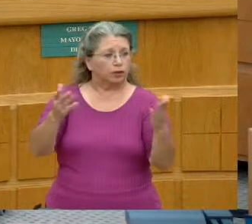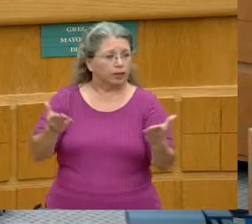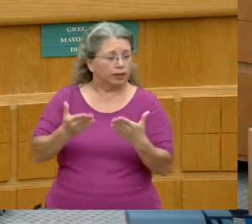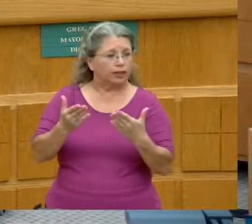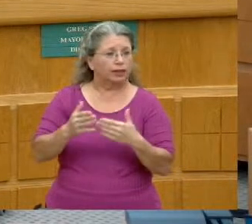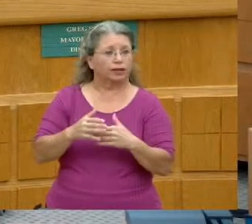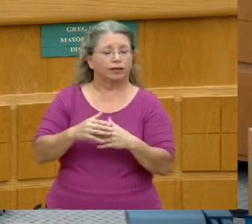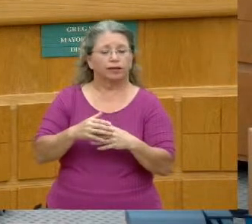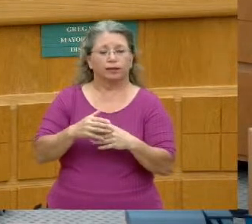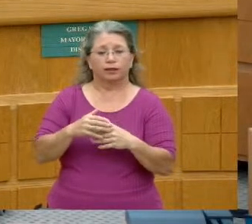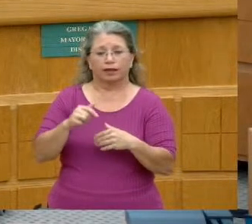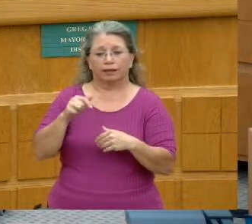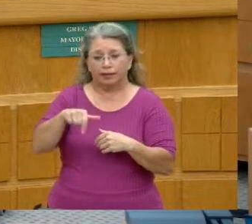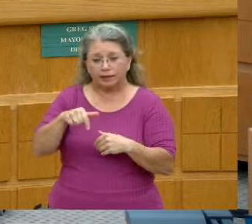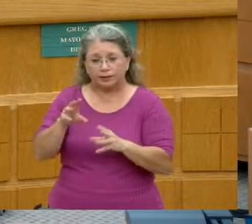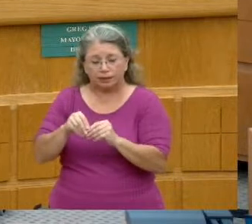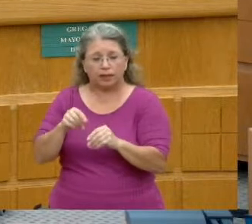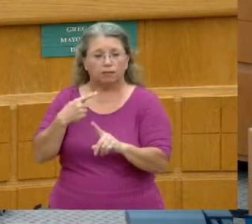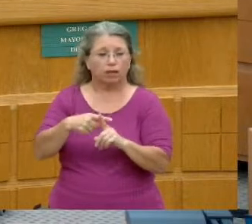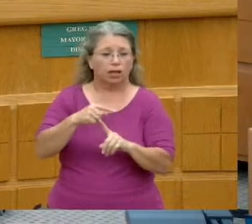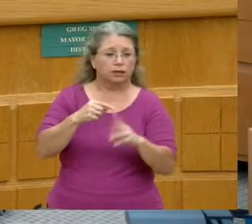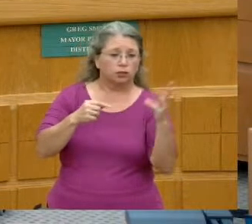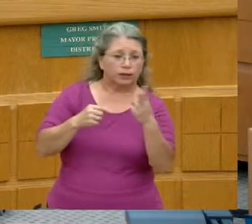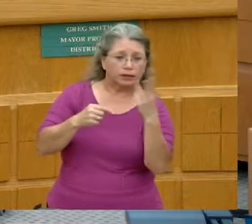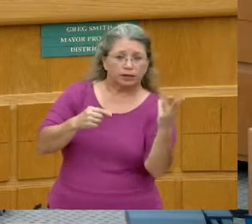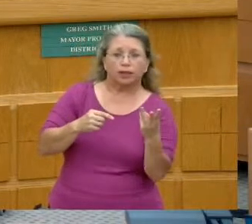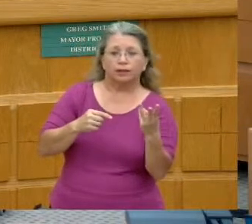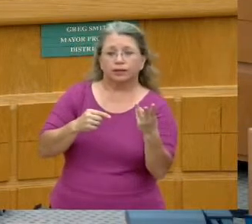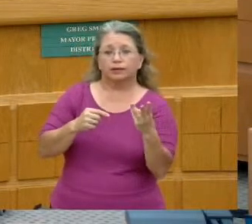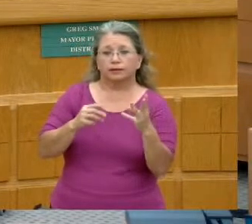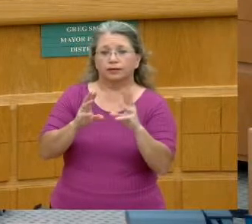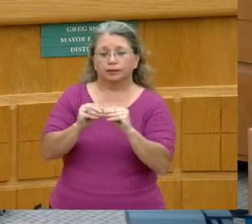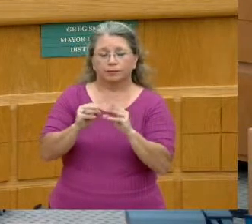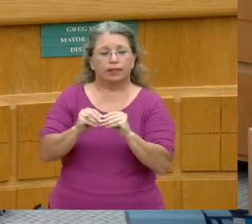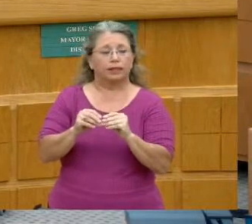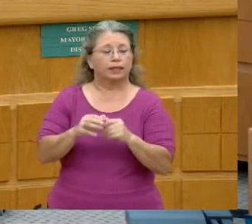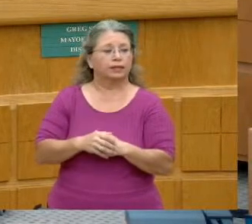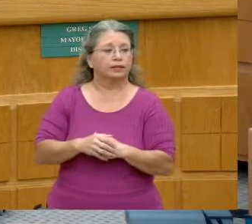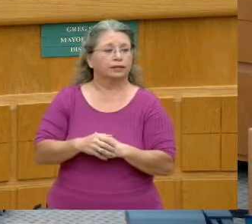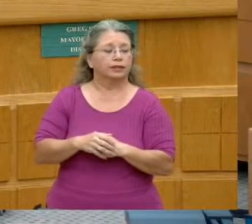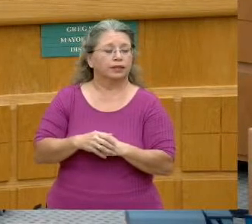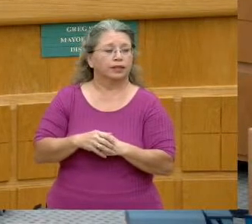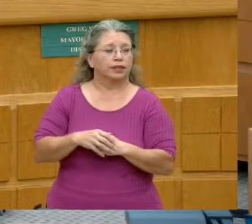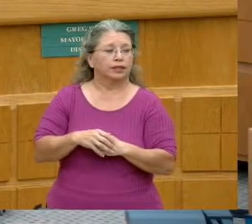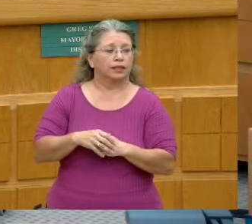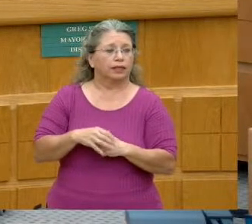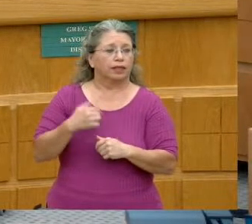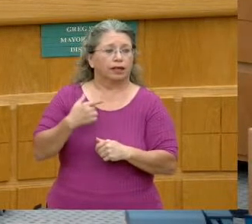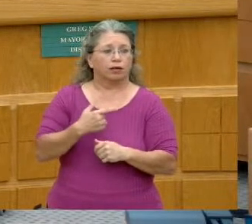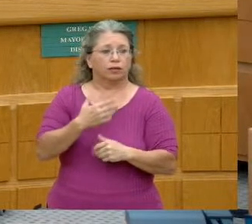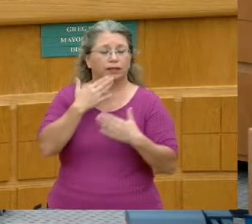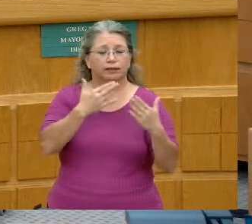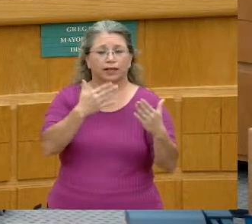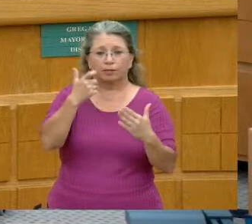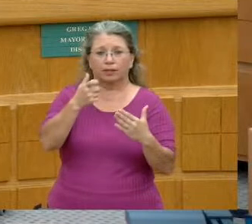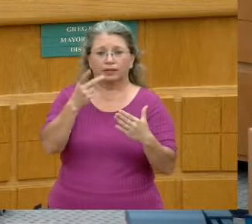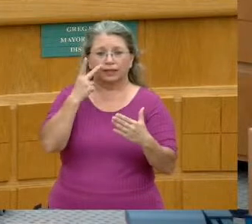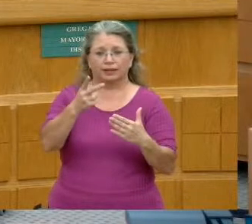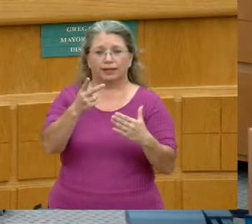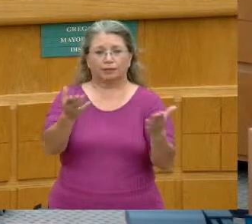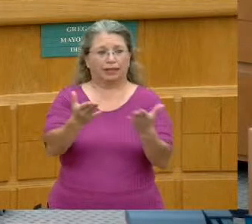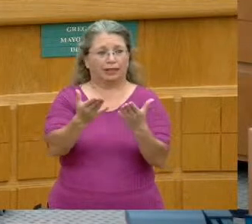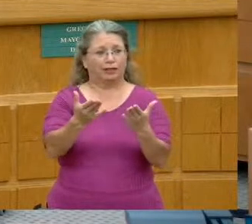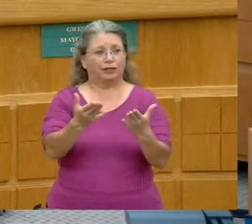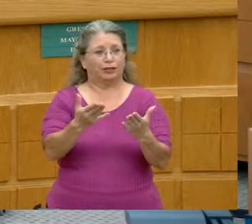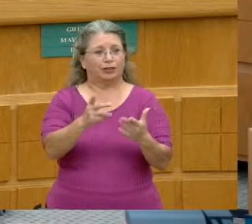and the Wednesday one that the elected officials and myself do. And I've consistently thanked, because they're right here in front of me, and I see their T-shirts and